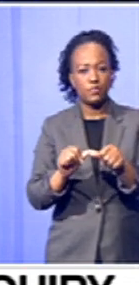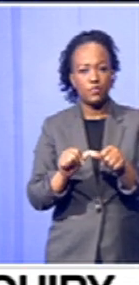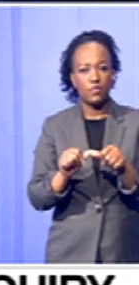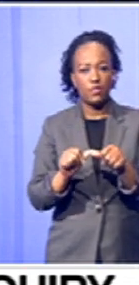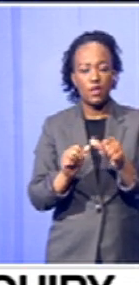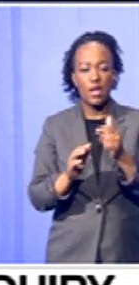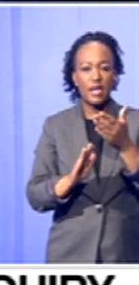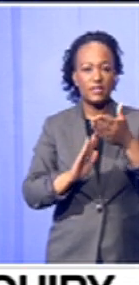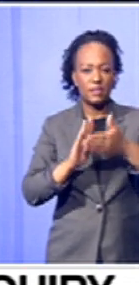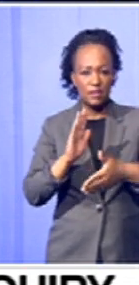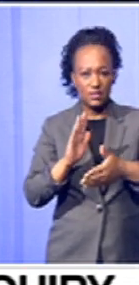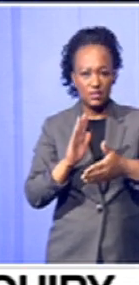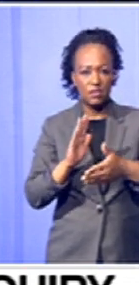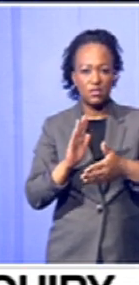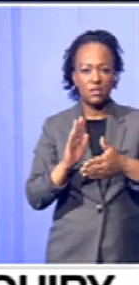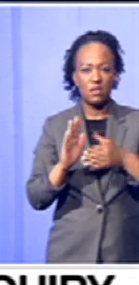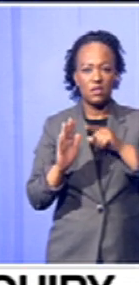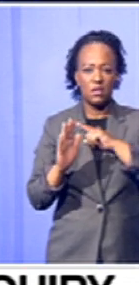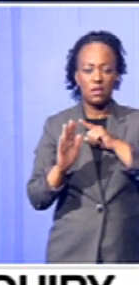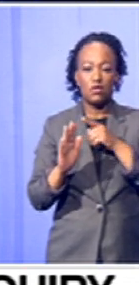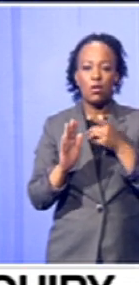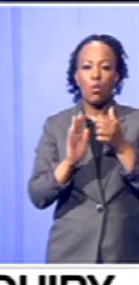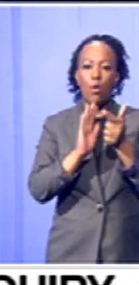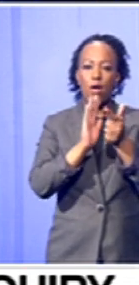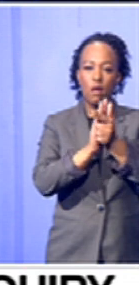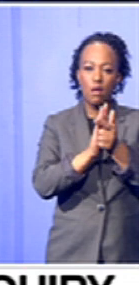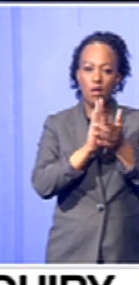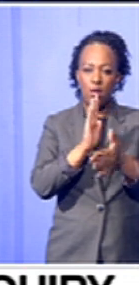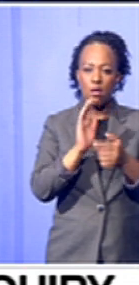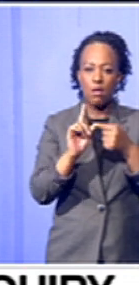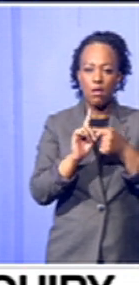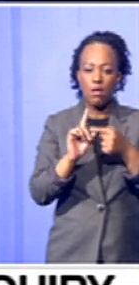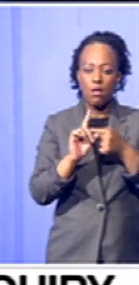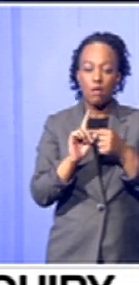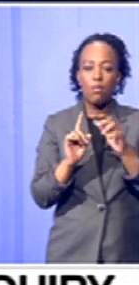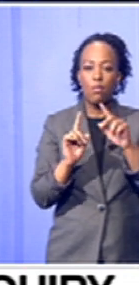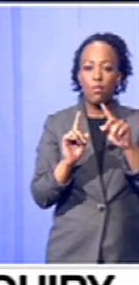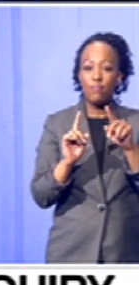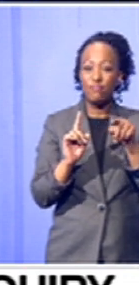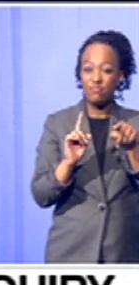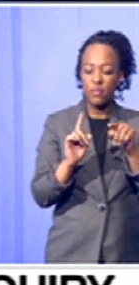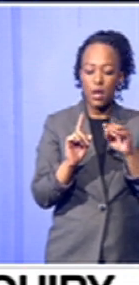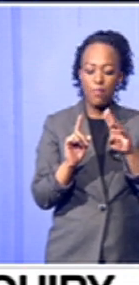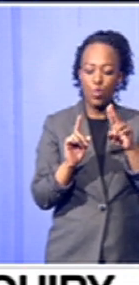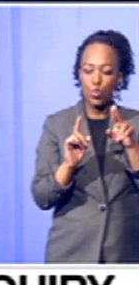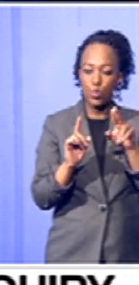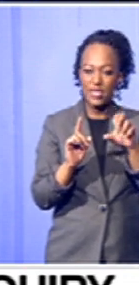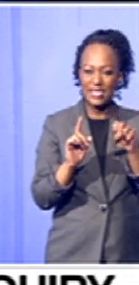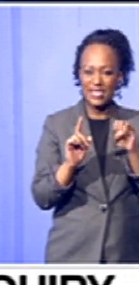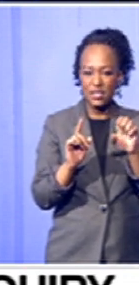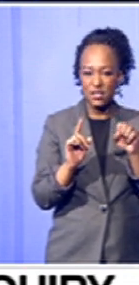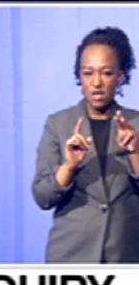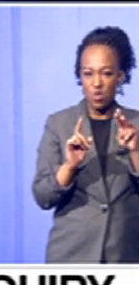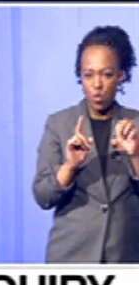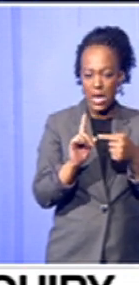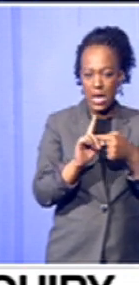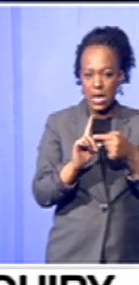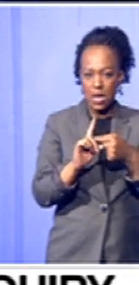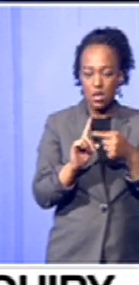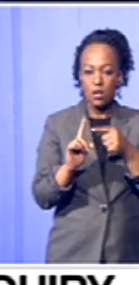when the advocate Mkhwebane went to Constitutional Court to come and try